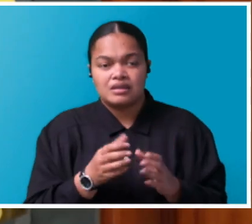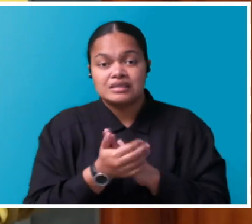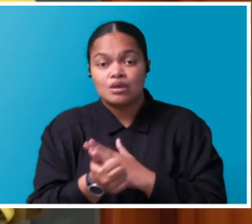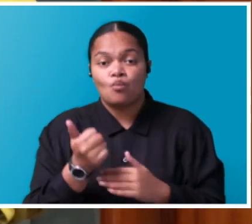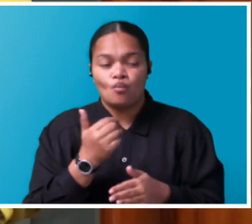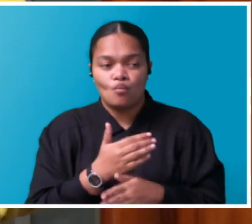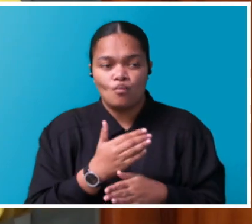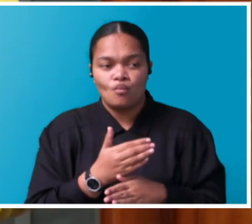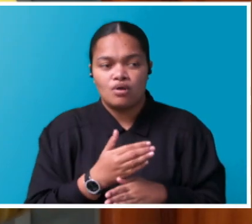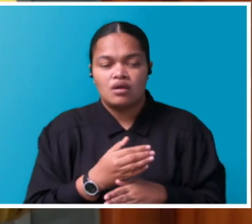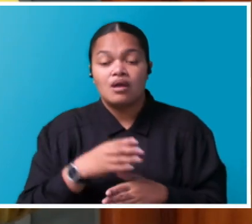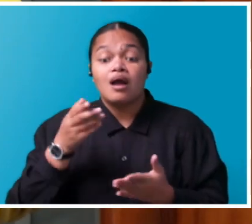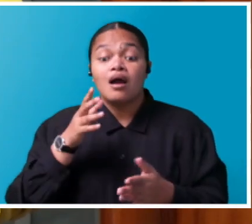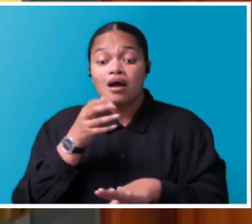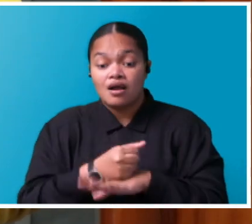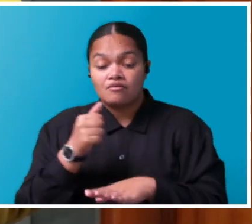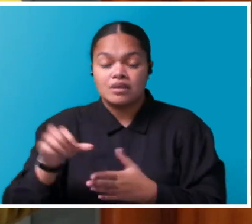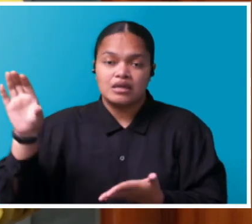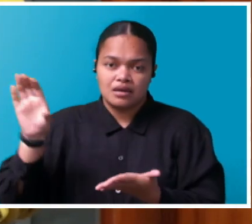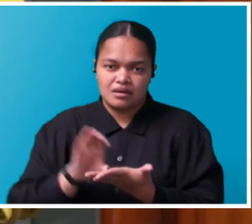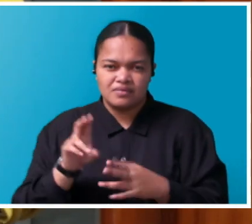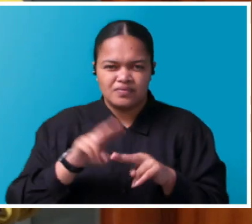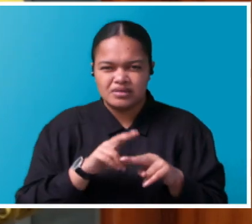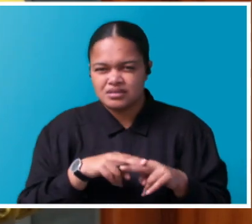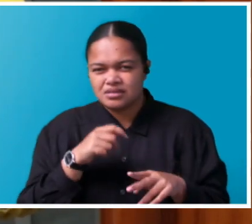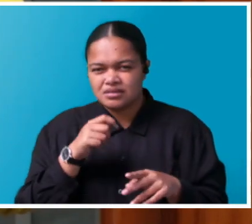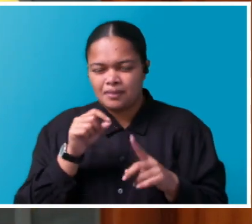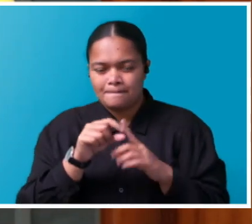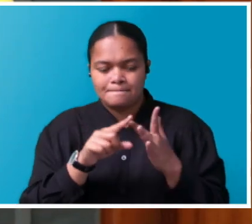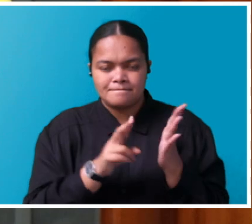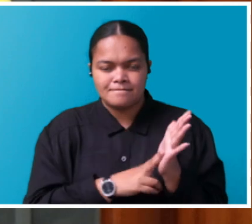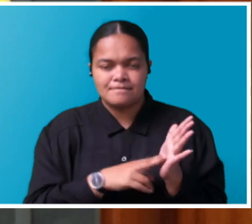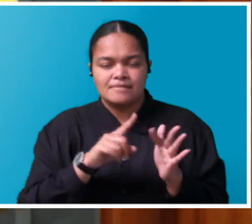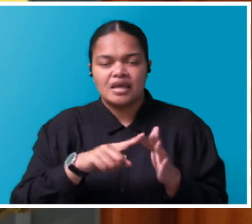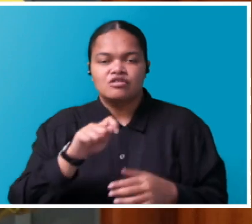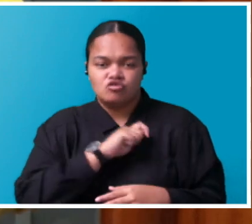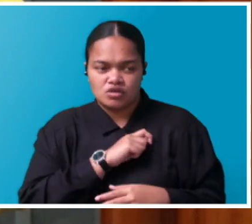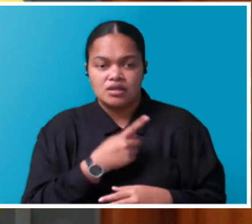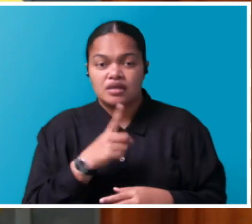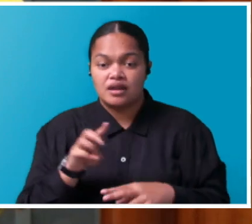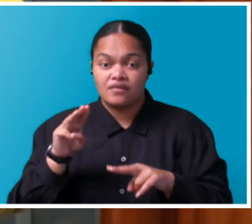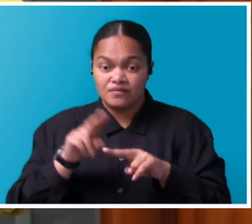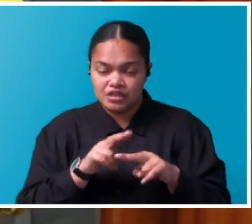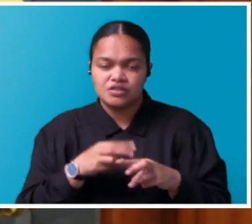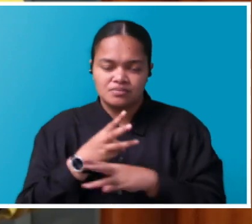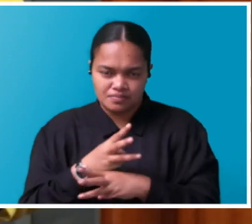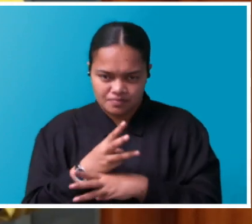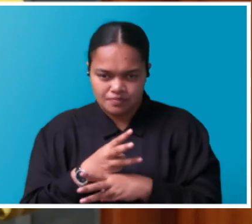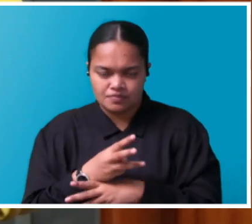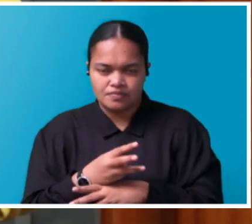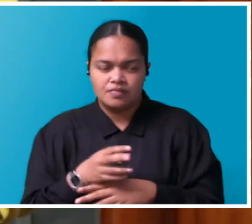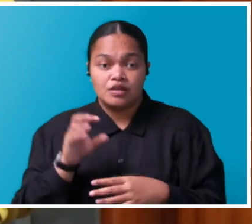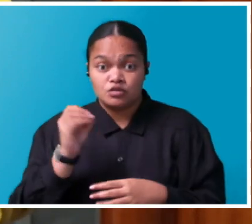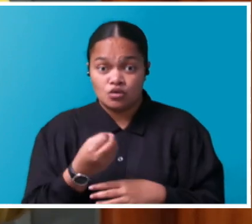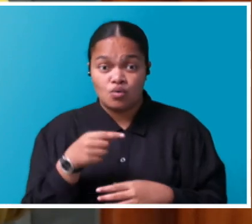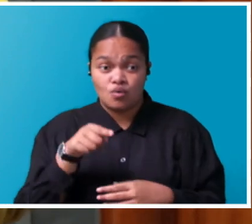under the government grants provided to the Fiji Pine Trust and the Fiji Mahogany Trust. Honorable Speaker, it is worth mentioning that the